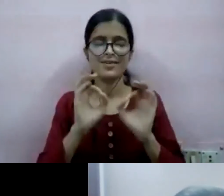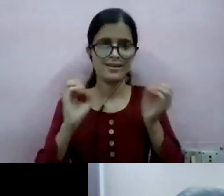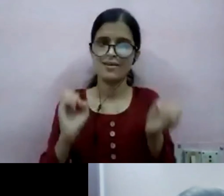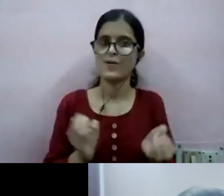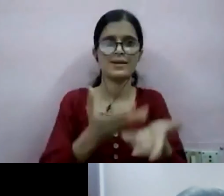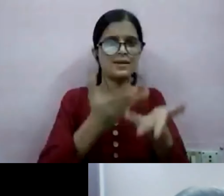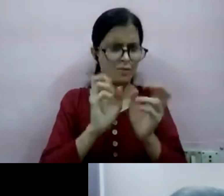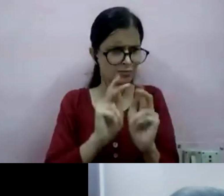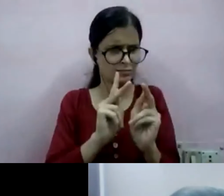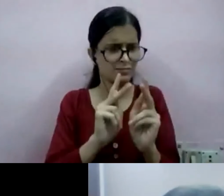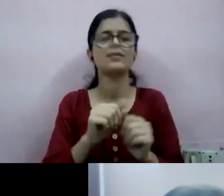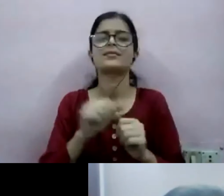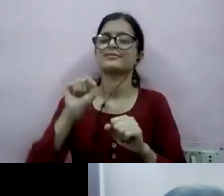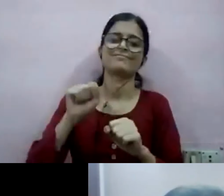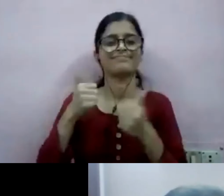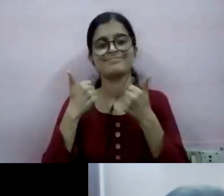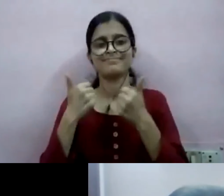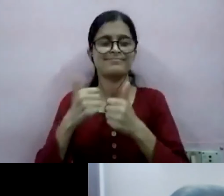Yes. Okay. Yes. Okay.